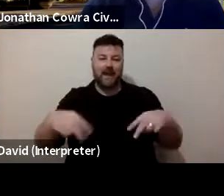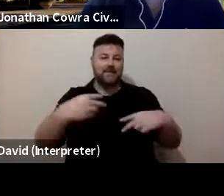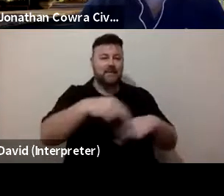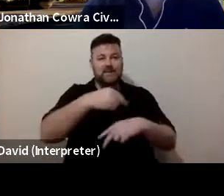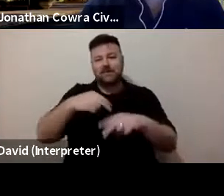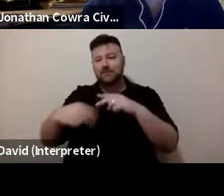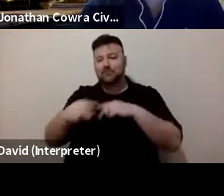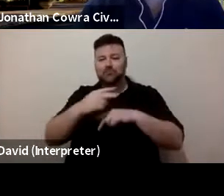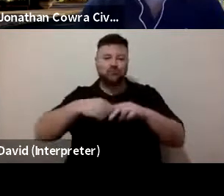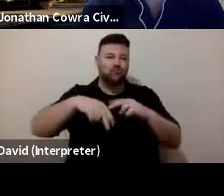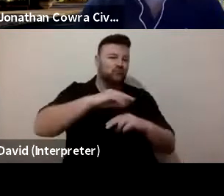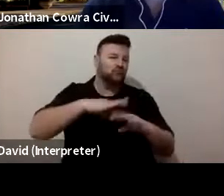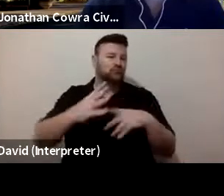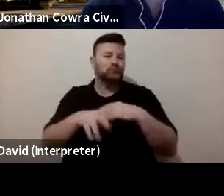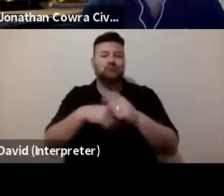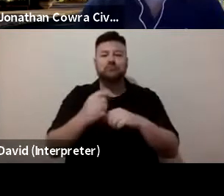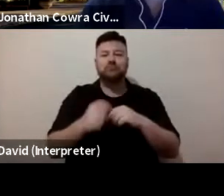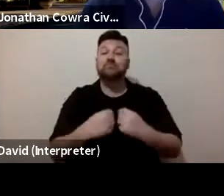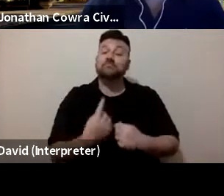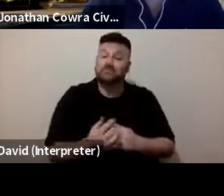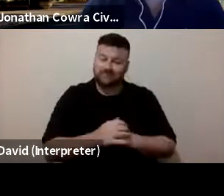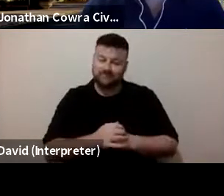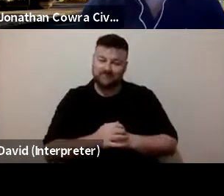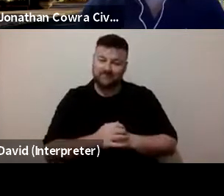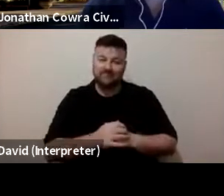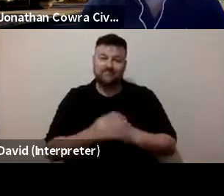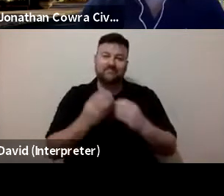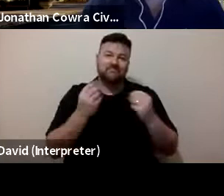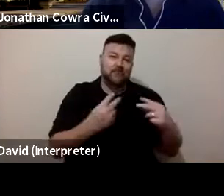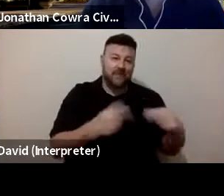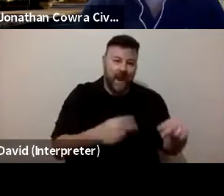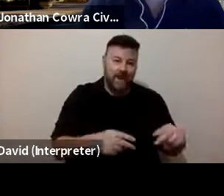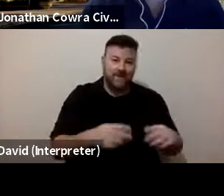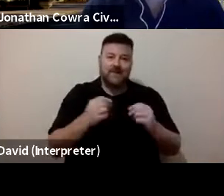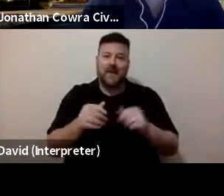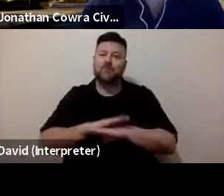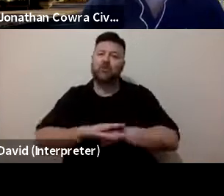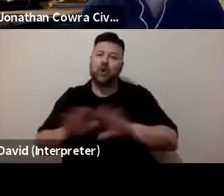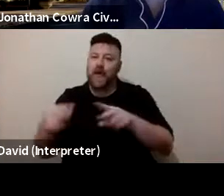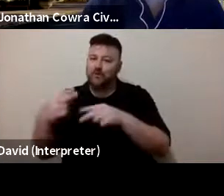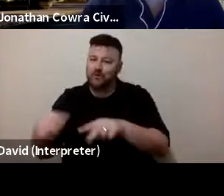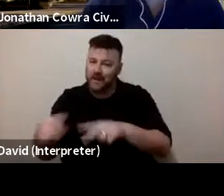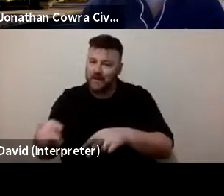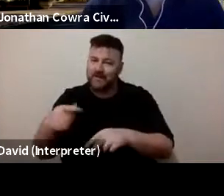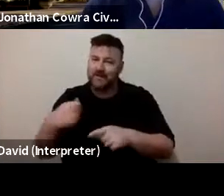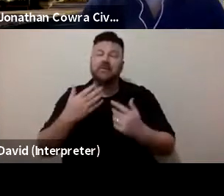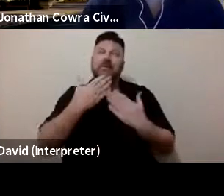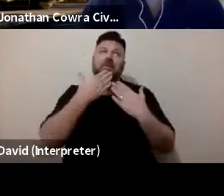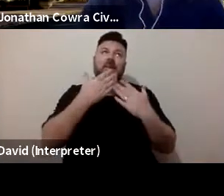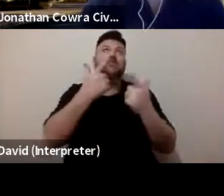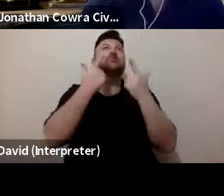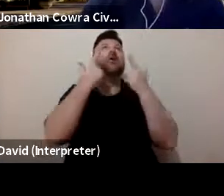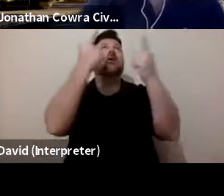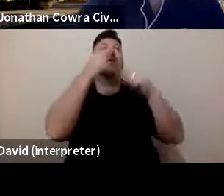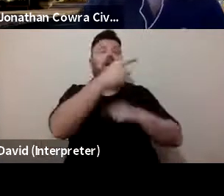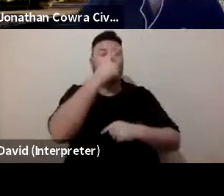that some places we can dance and some places we can't. Thank God we can still dance in the lounge room where nobody is watching. But somebody